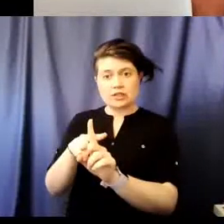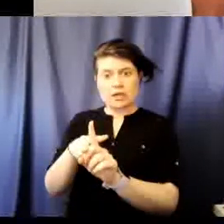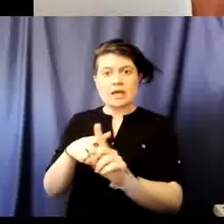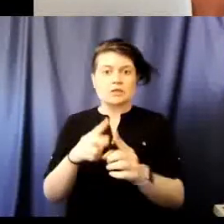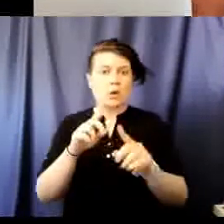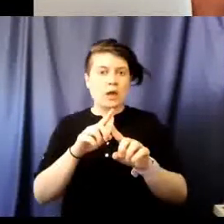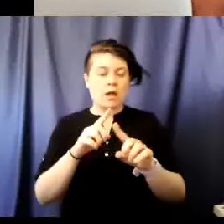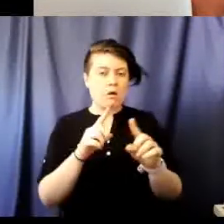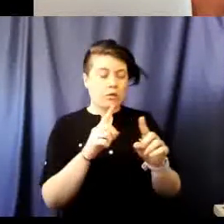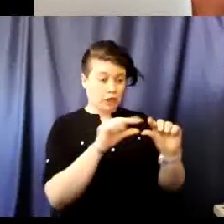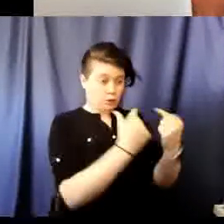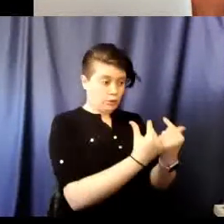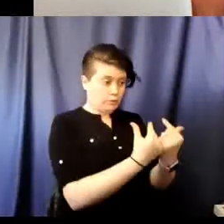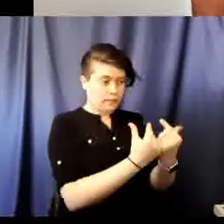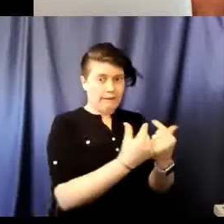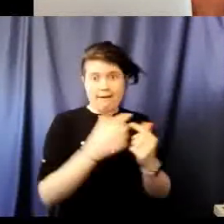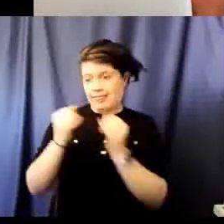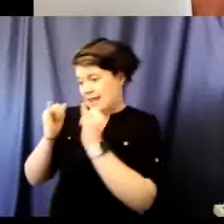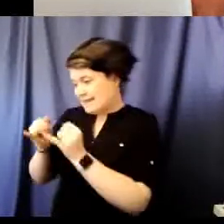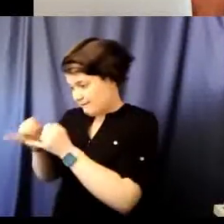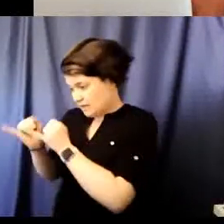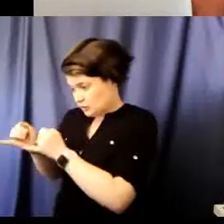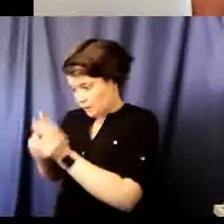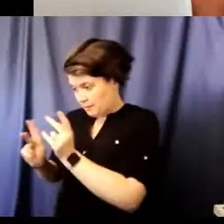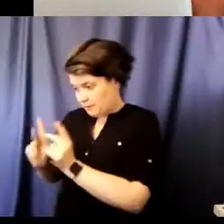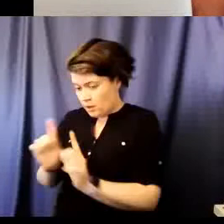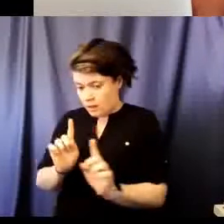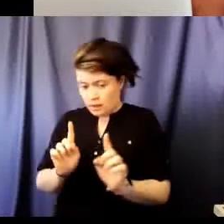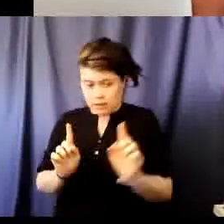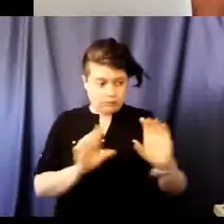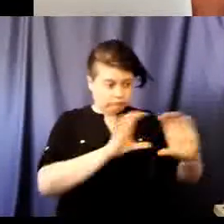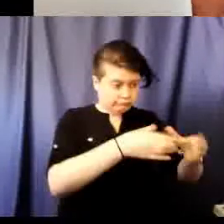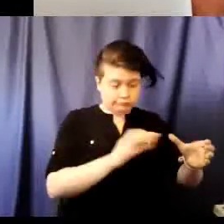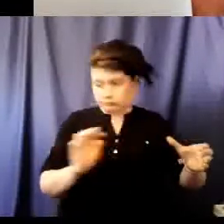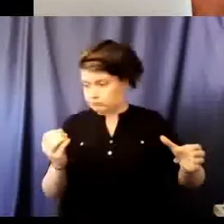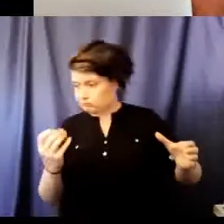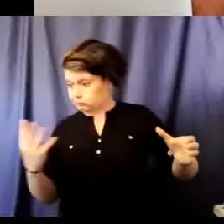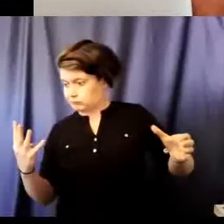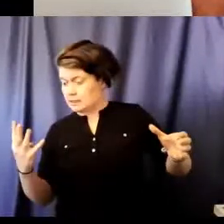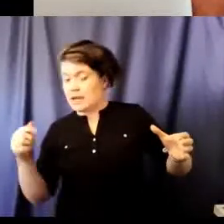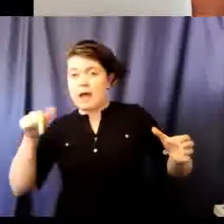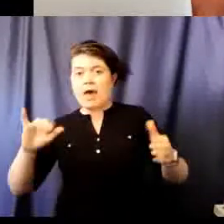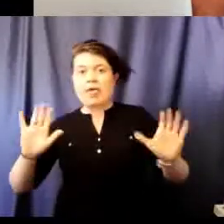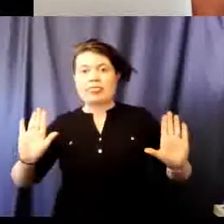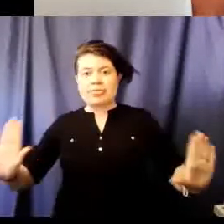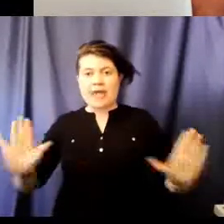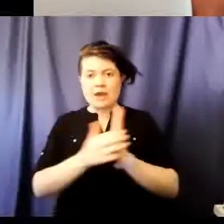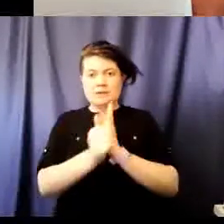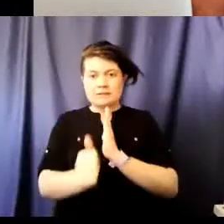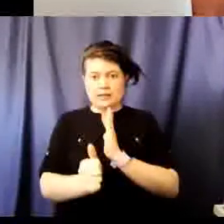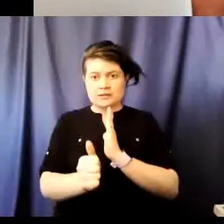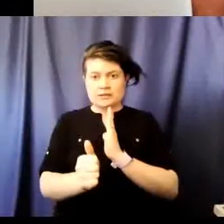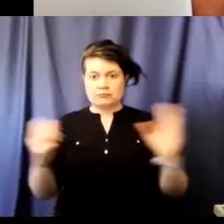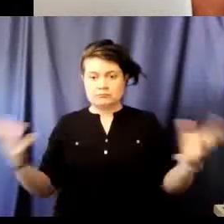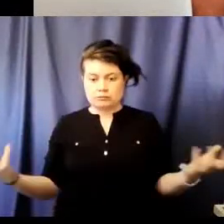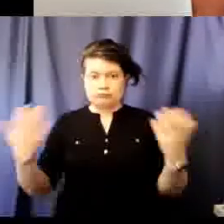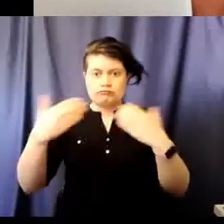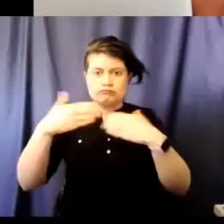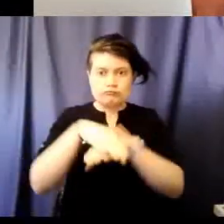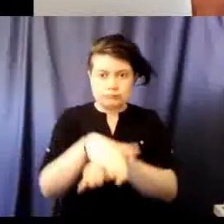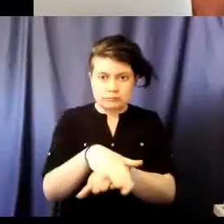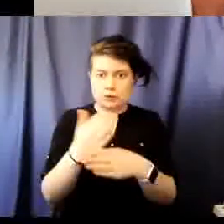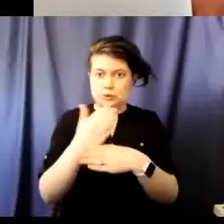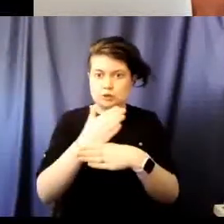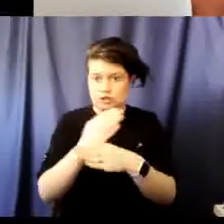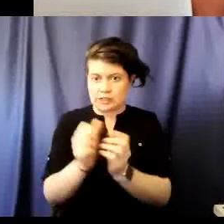coping skills. Support groups are the perfect place for survivors to not only learn about new skills, but they also are a safe place for